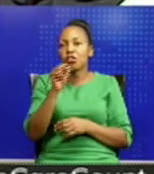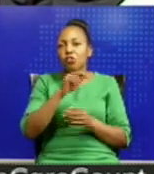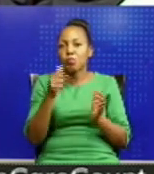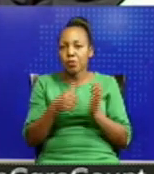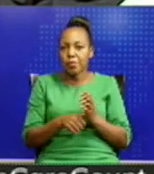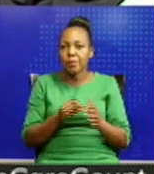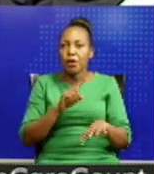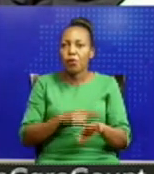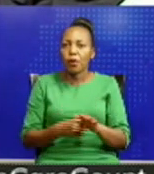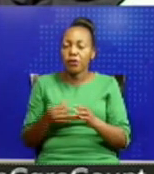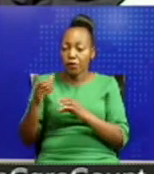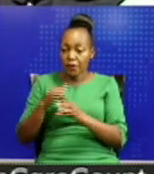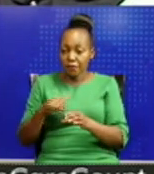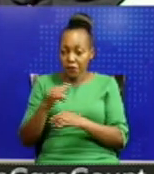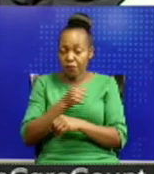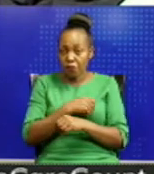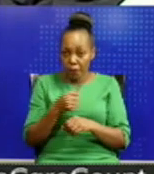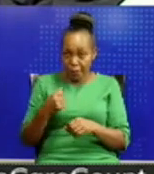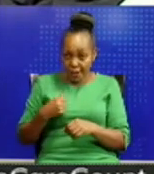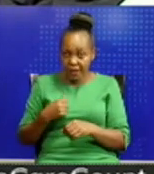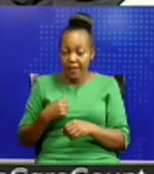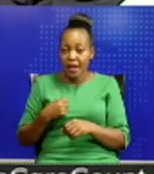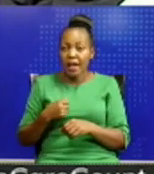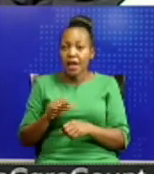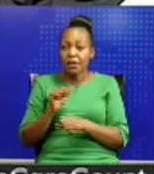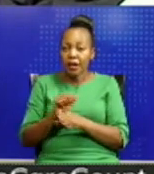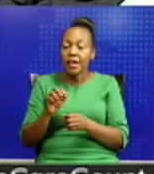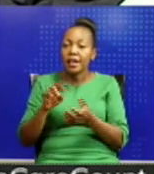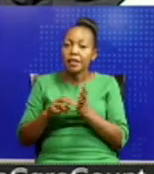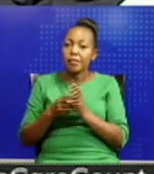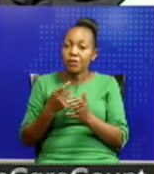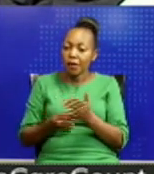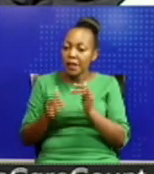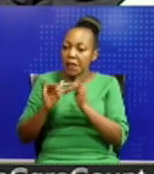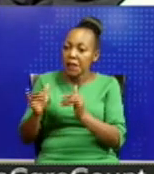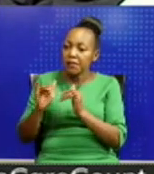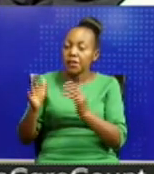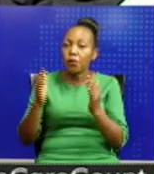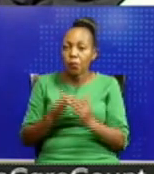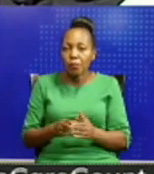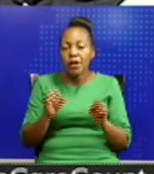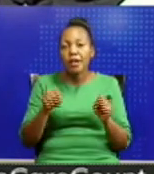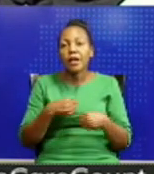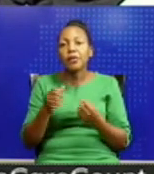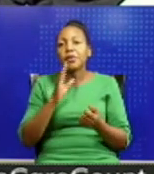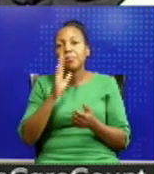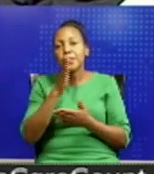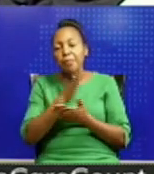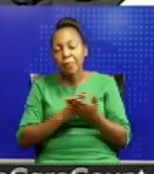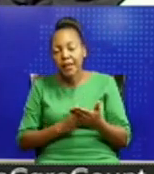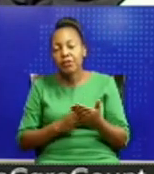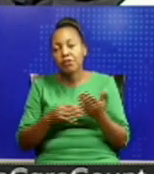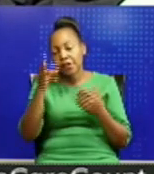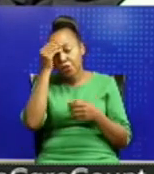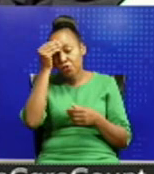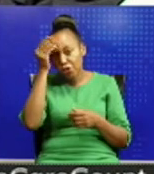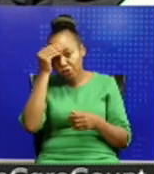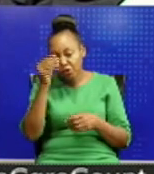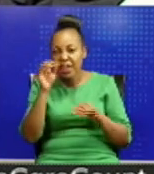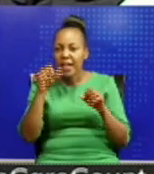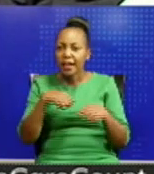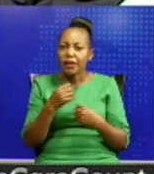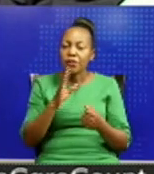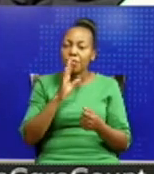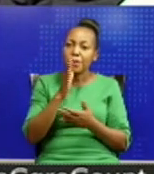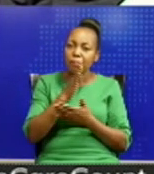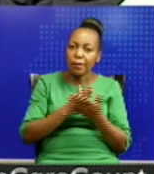and domestic work, you're actually keeping them in the household. They're not going to be part in education. They're not going to be part in civic life, leisure, and so